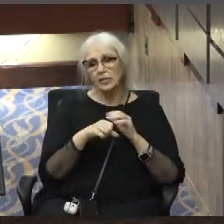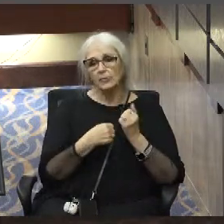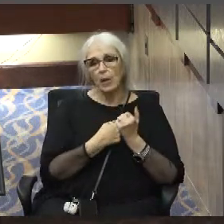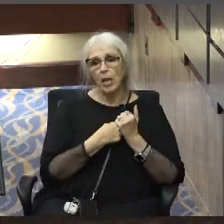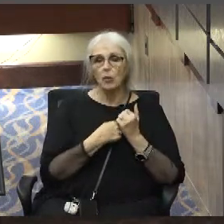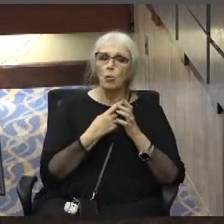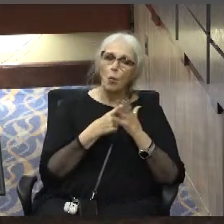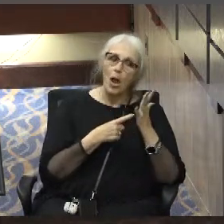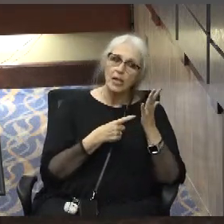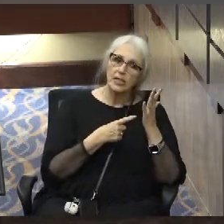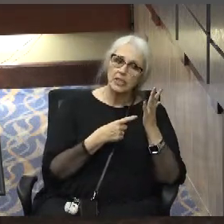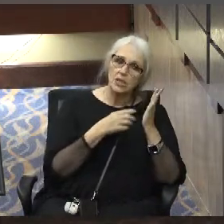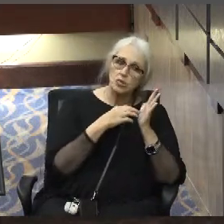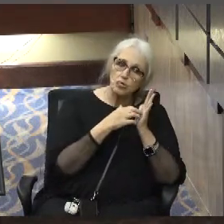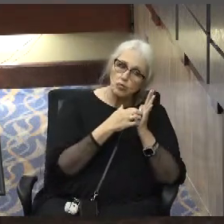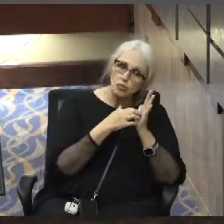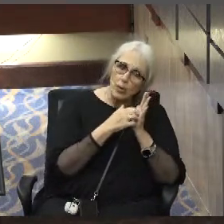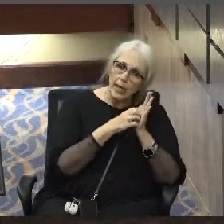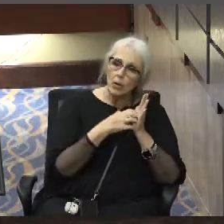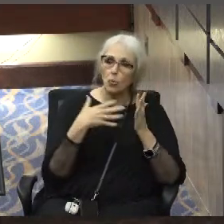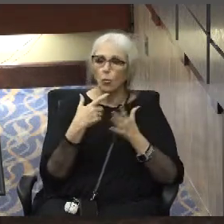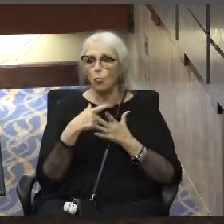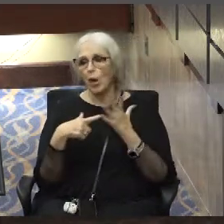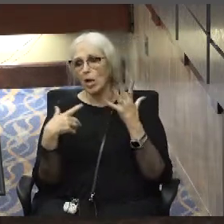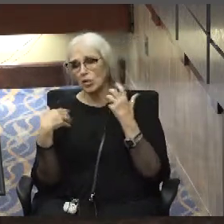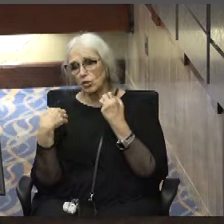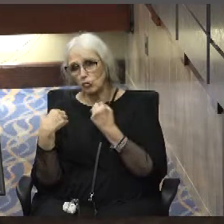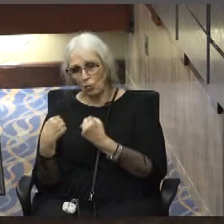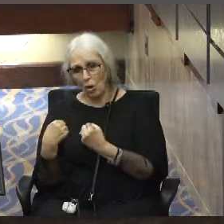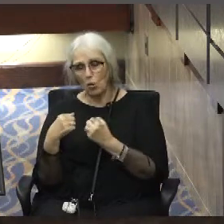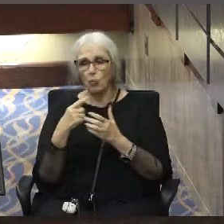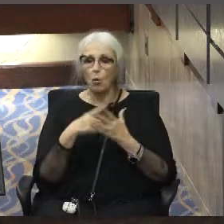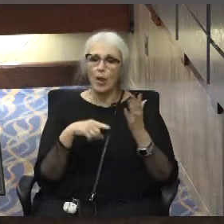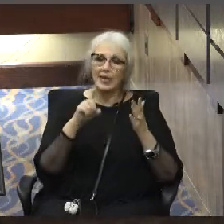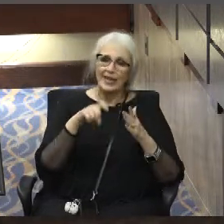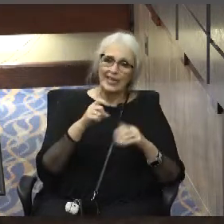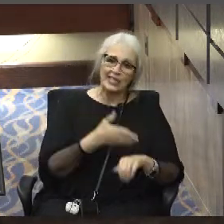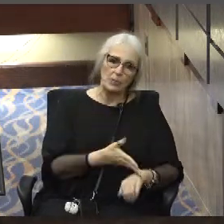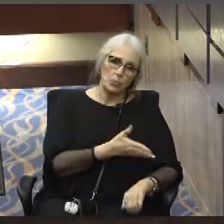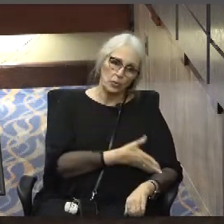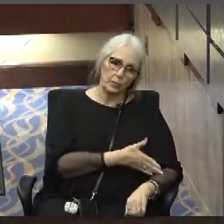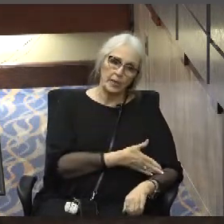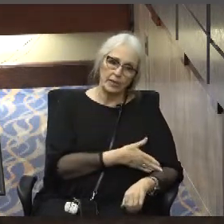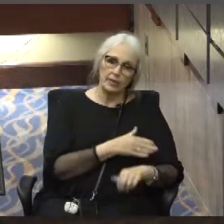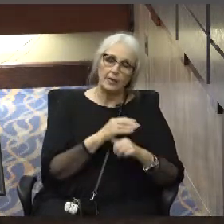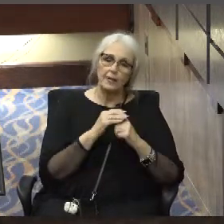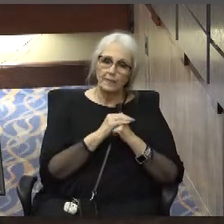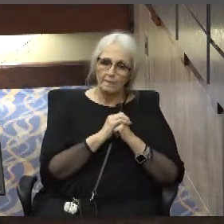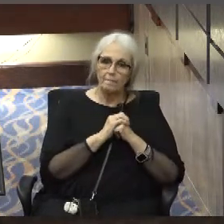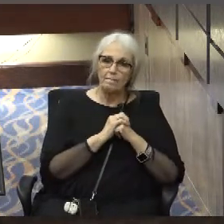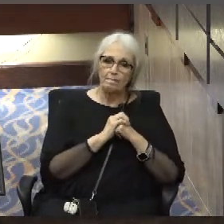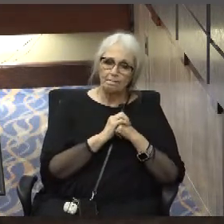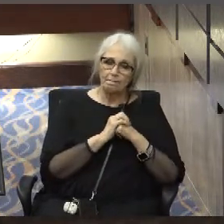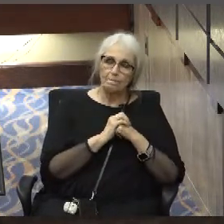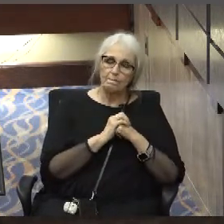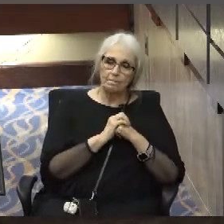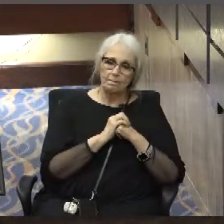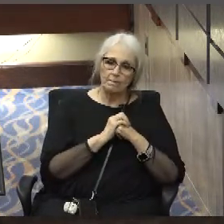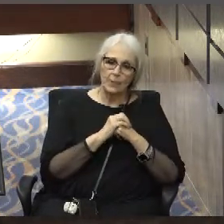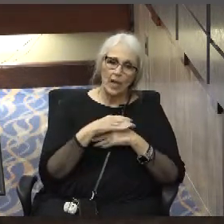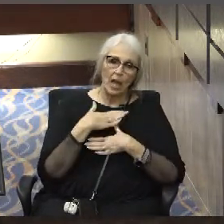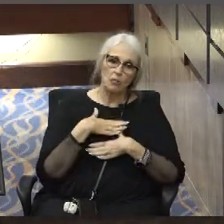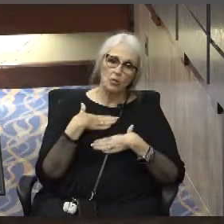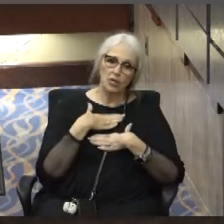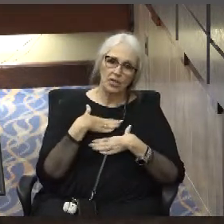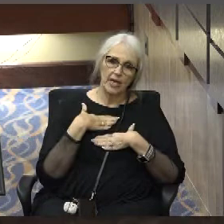strong, spots where we're weak, spots where we need improvement. And I'm a very big proponent of getting this a little more systemized. So I